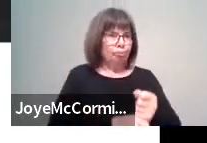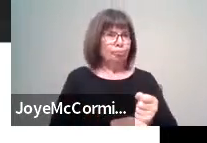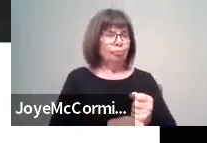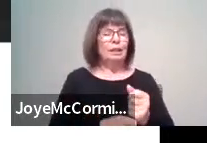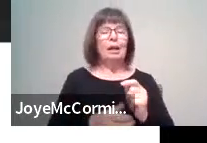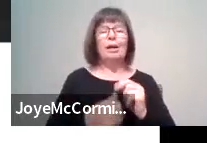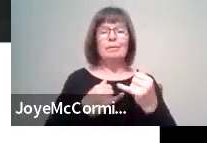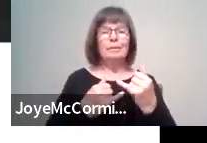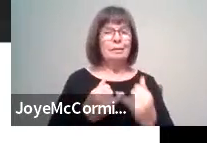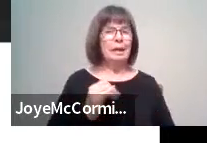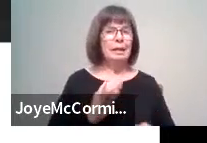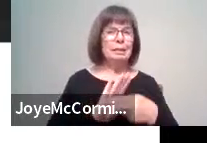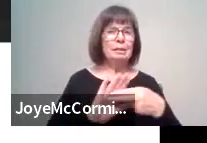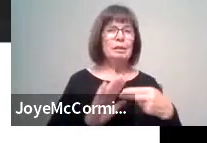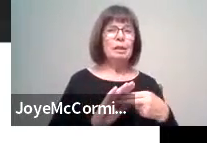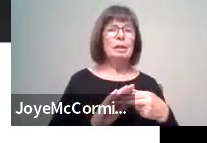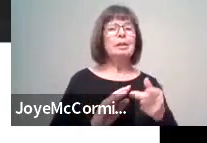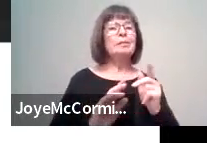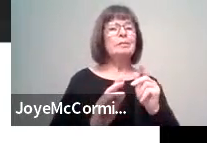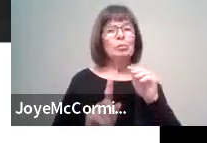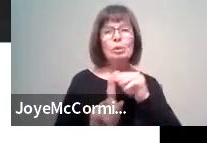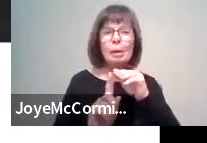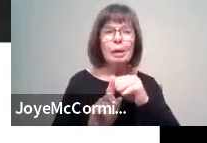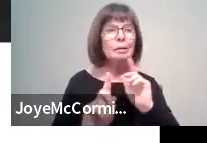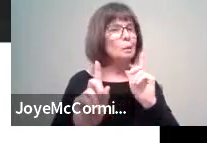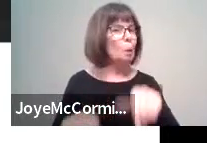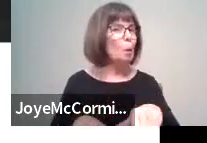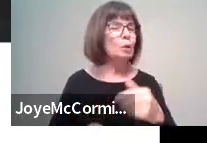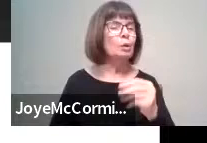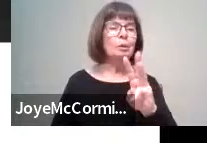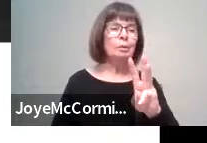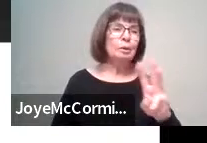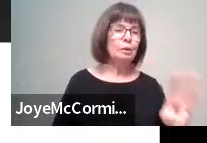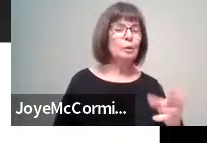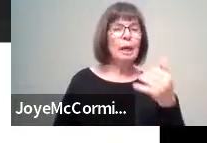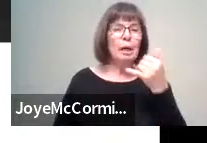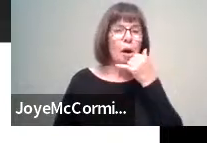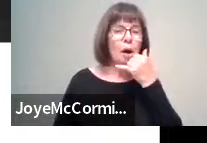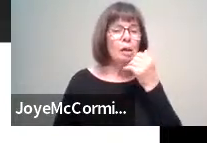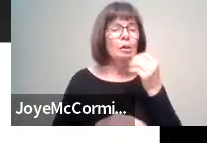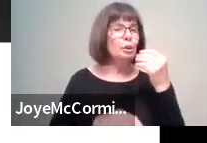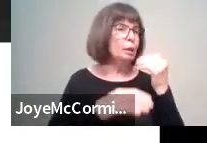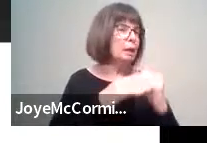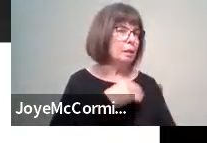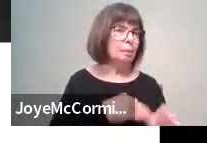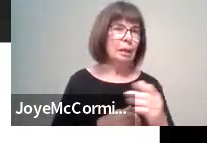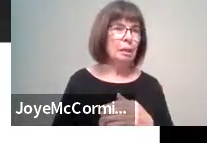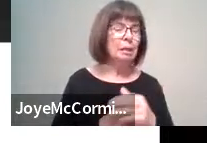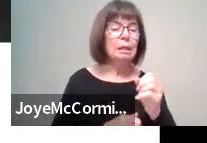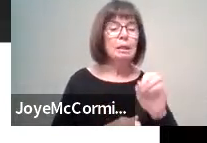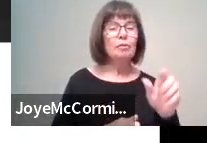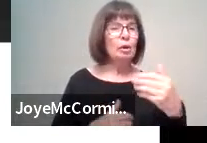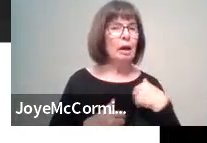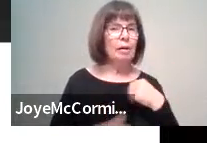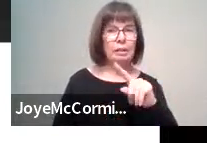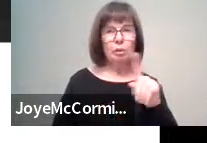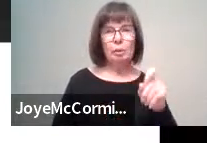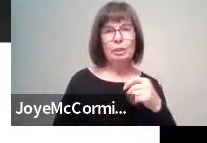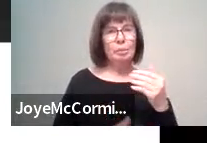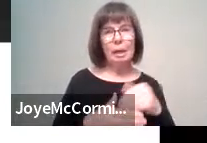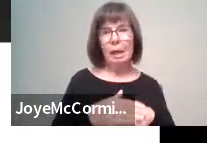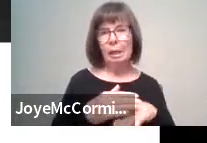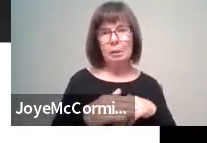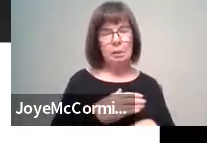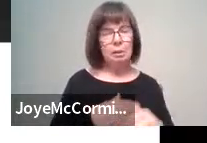reminder that you can go to our webpage, you can call our inquiries line, and you can send an email if you have any questions about access to